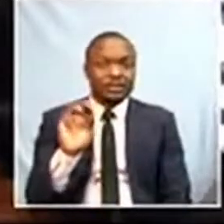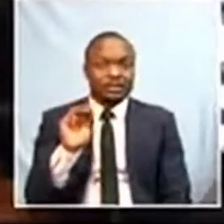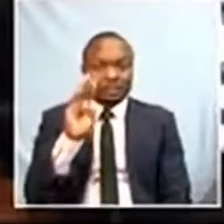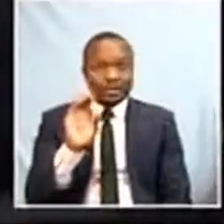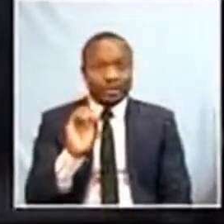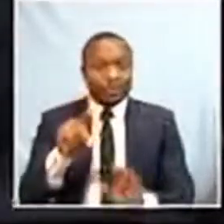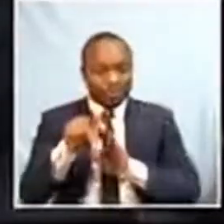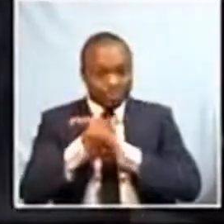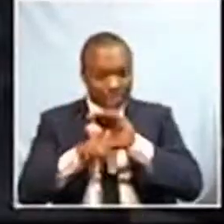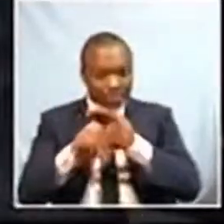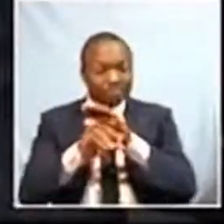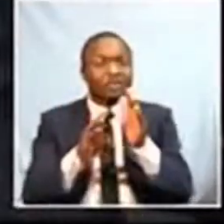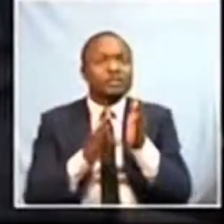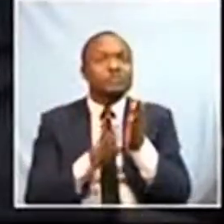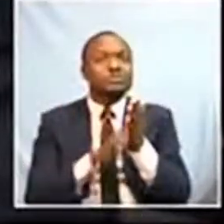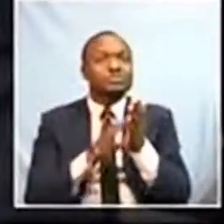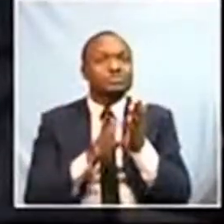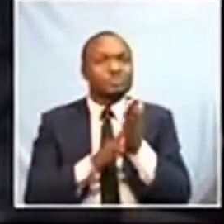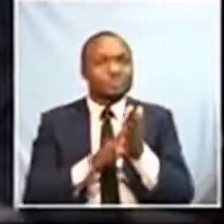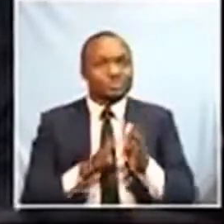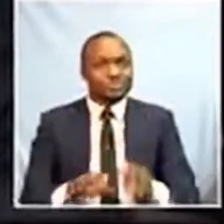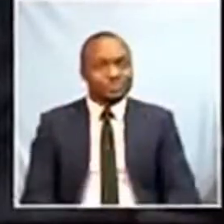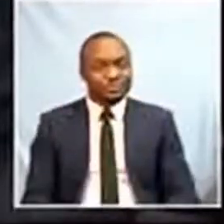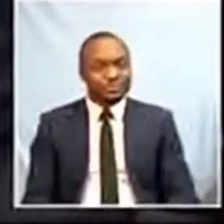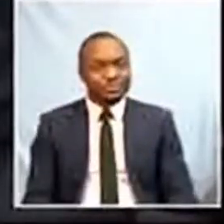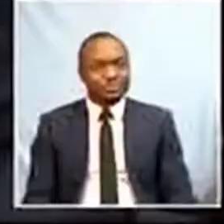School. Yes.